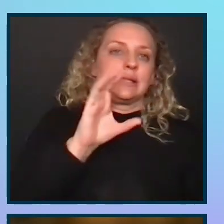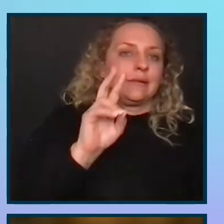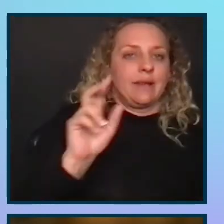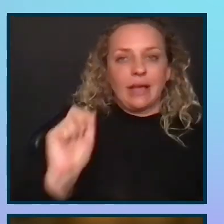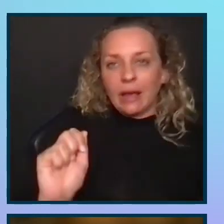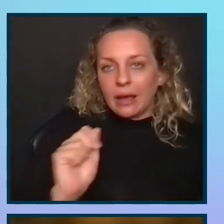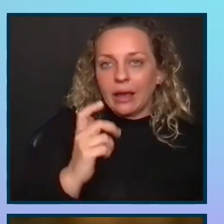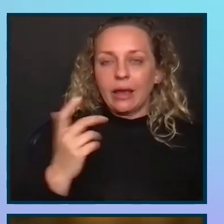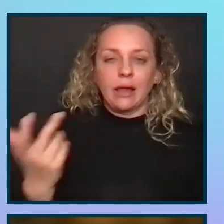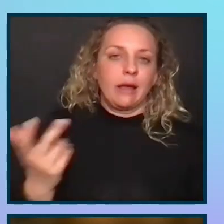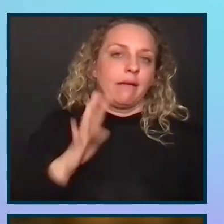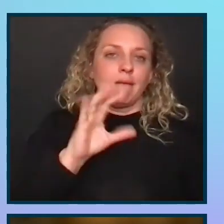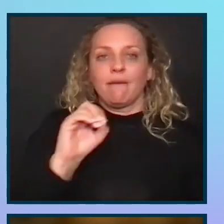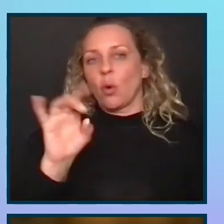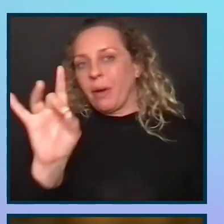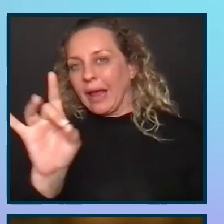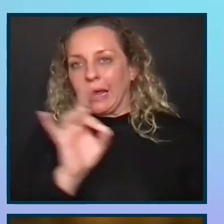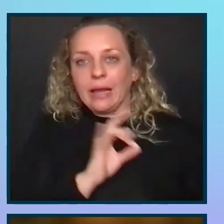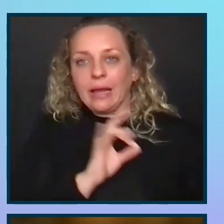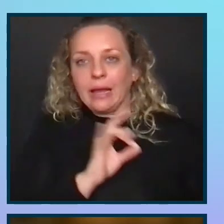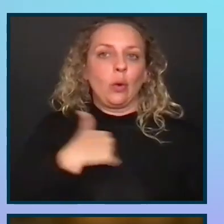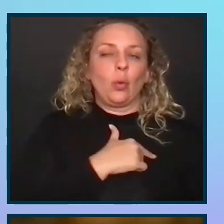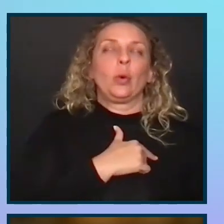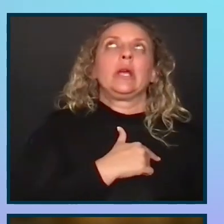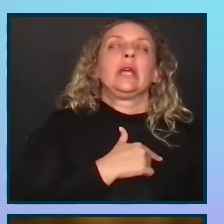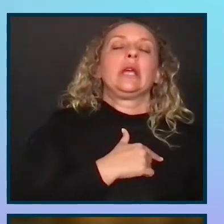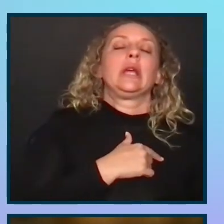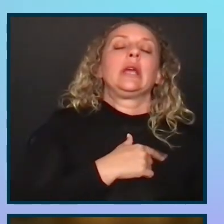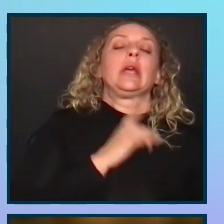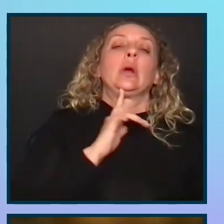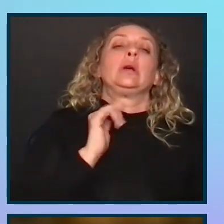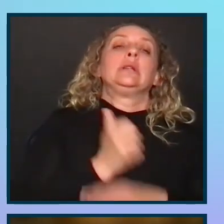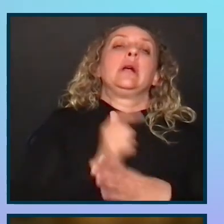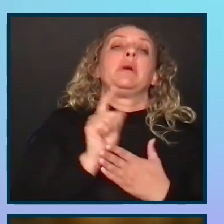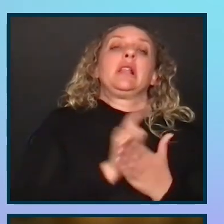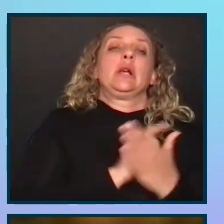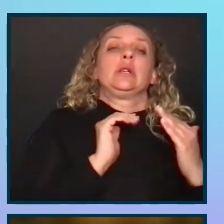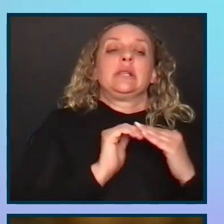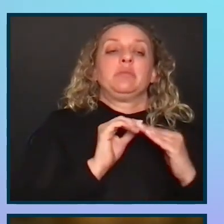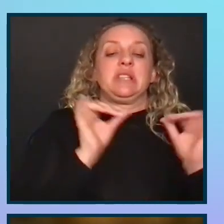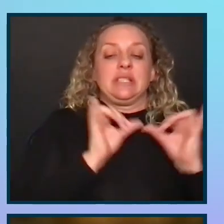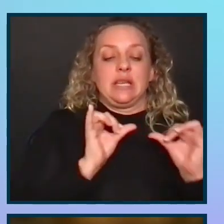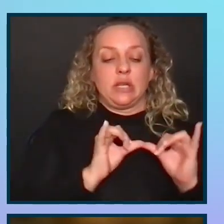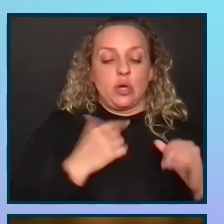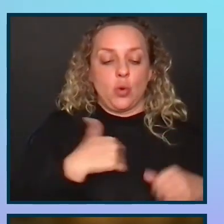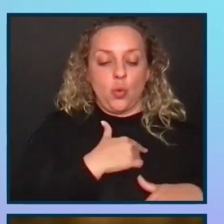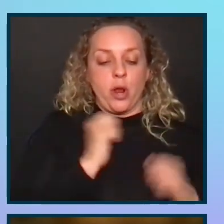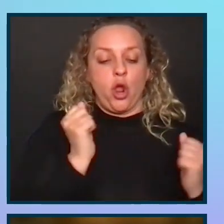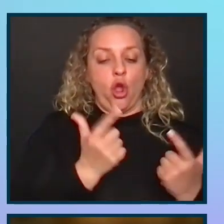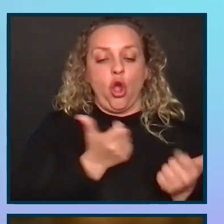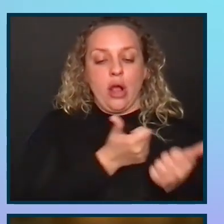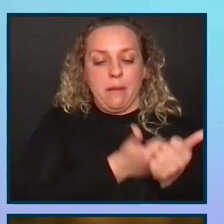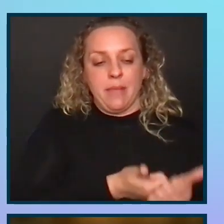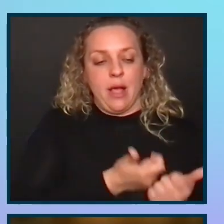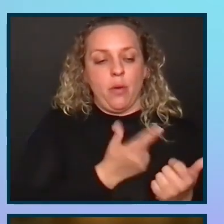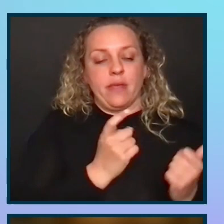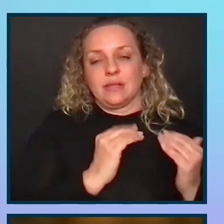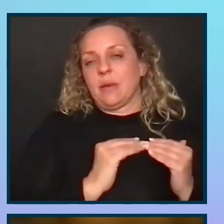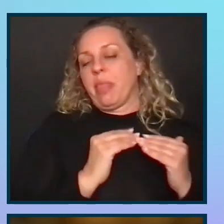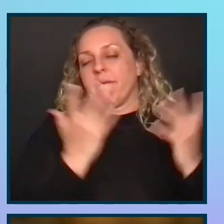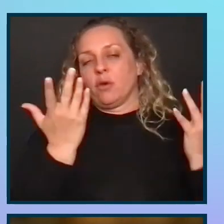CVAA, 508. There are a set of legal accessibility standards that we all comply with at some